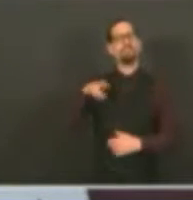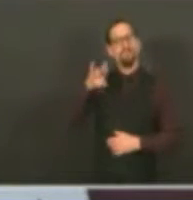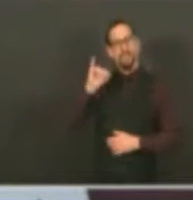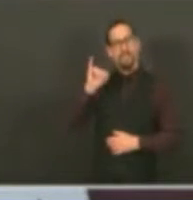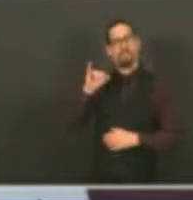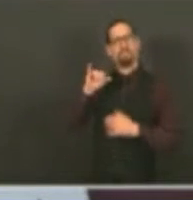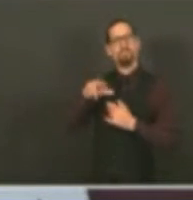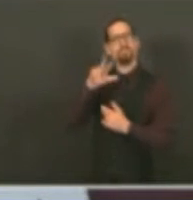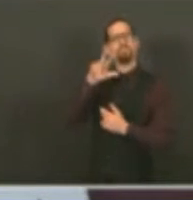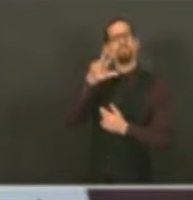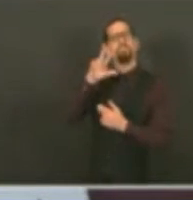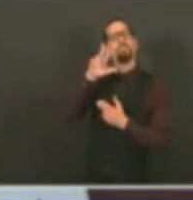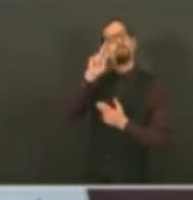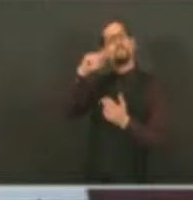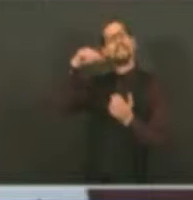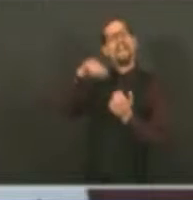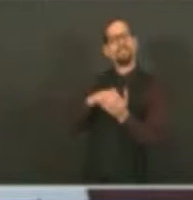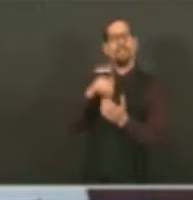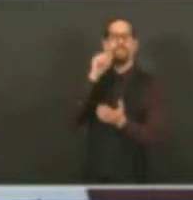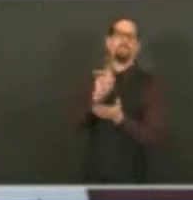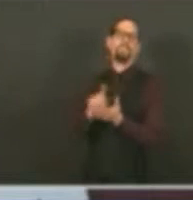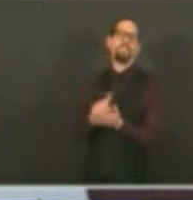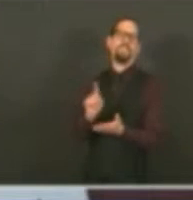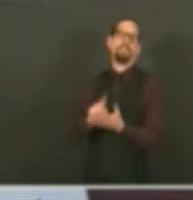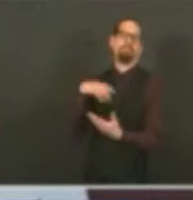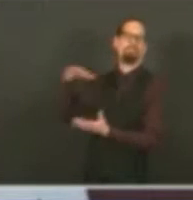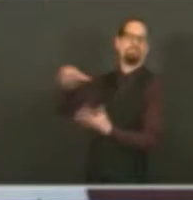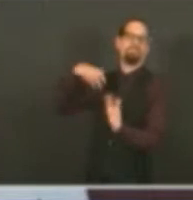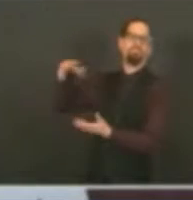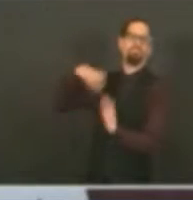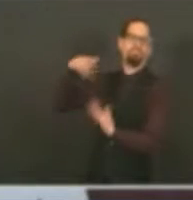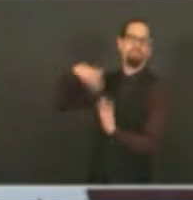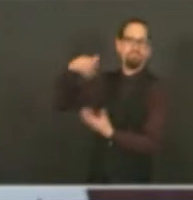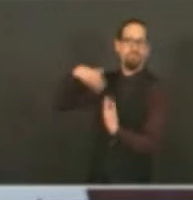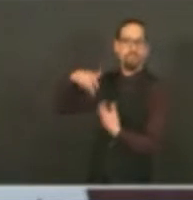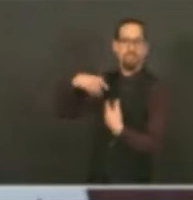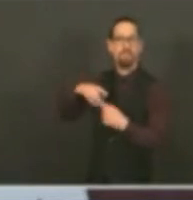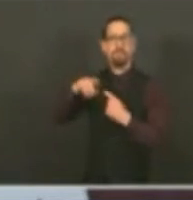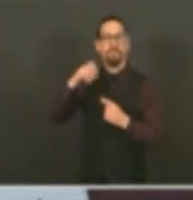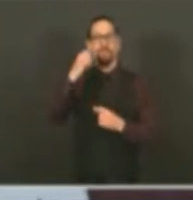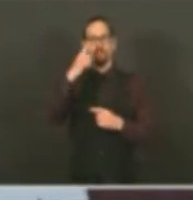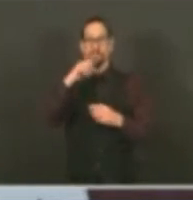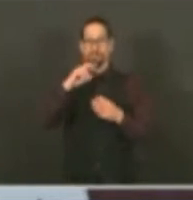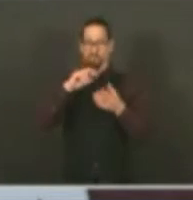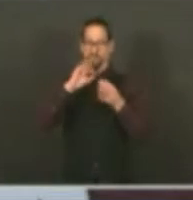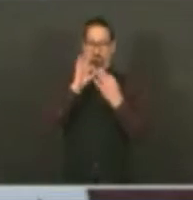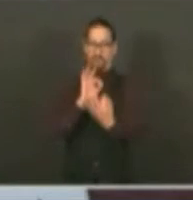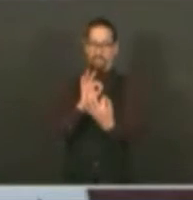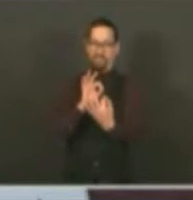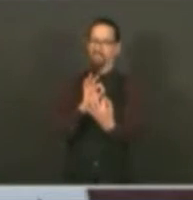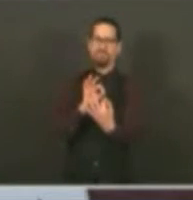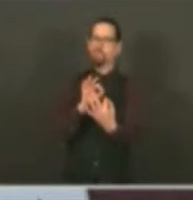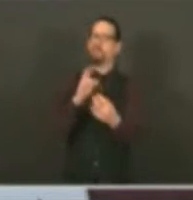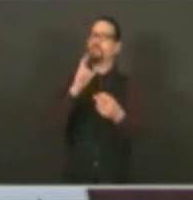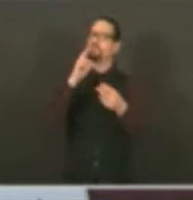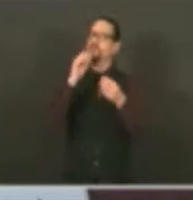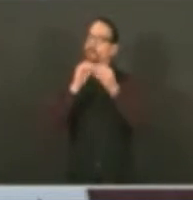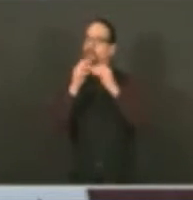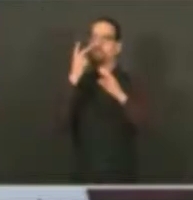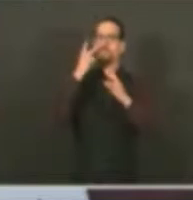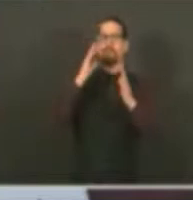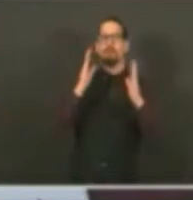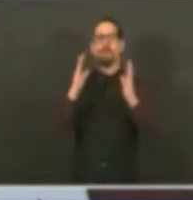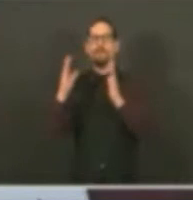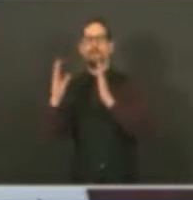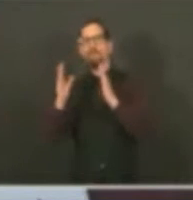again, just to temper expectations, these figures are projections and they could change. That means we're all gonna have to be, again, a little bit patient and